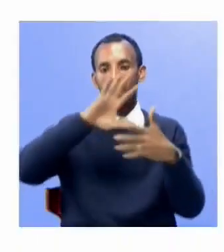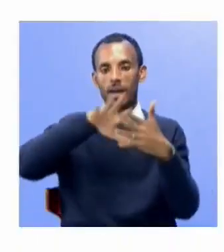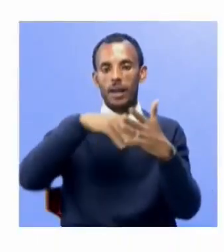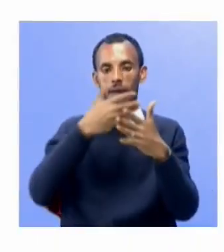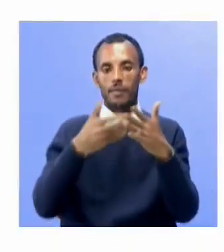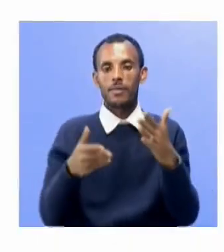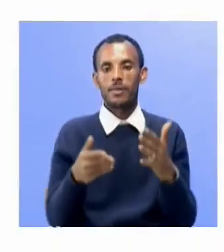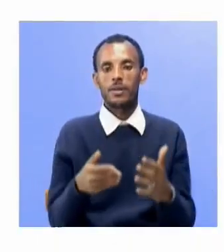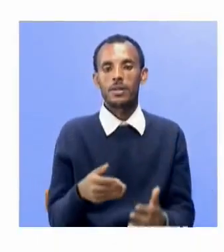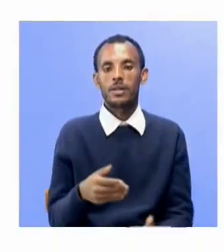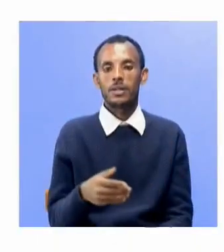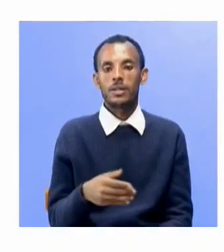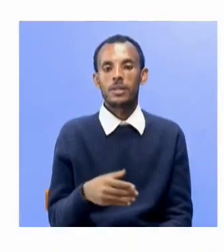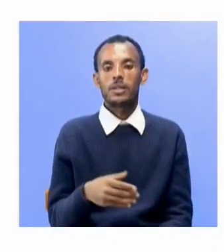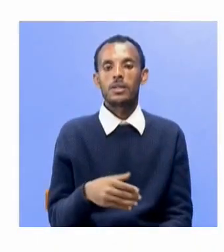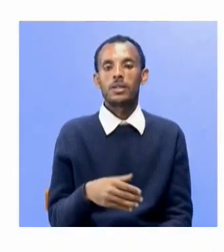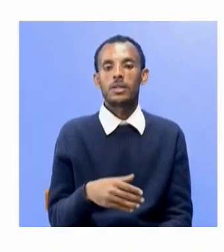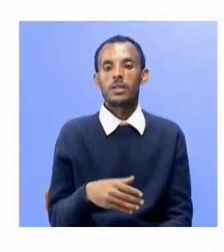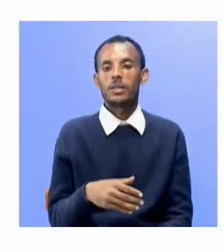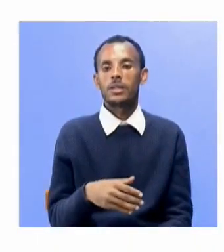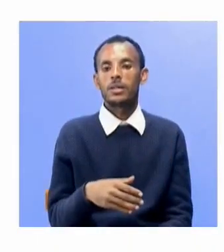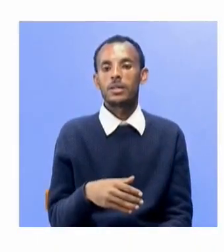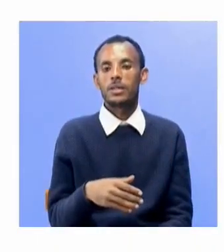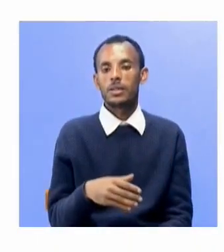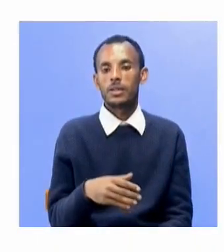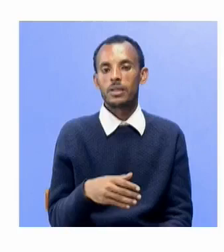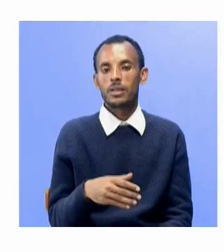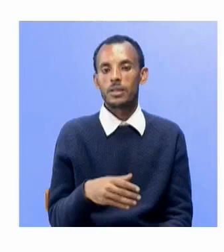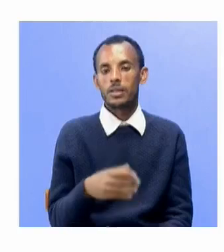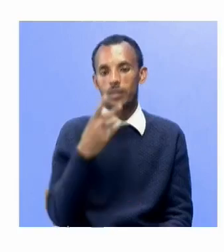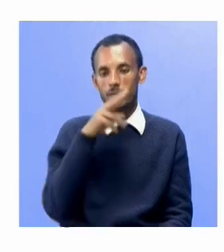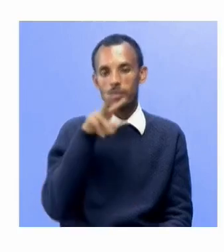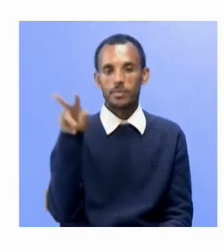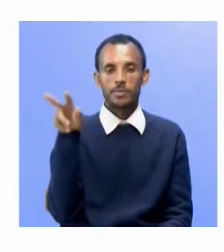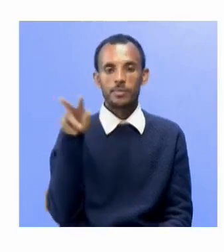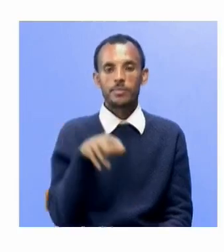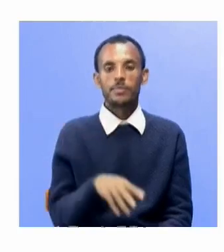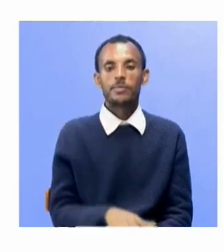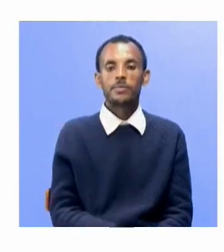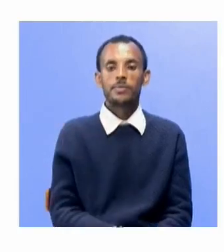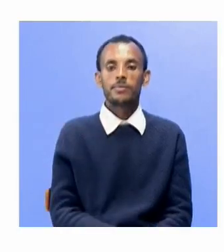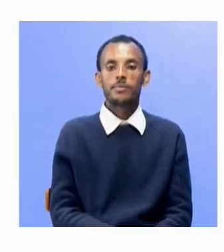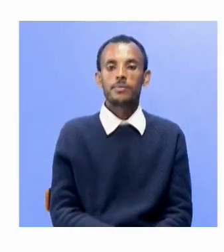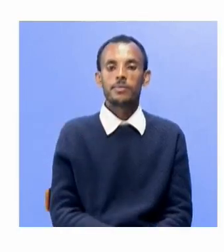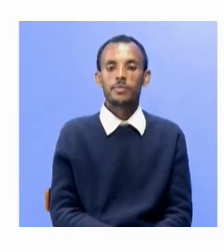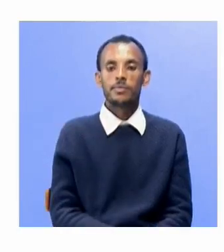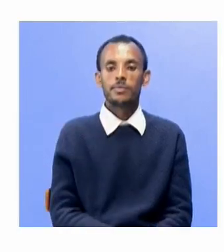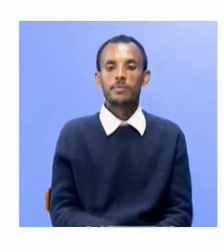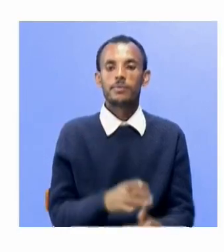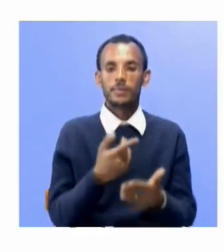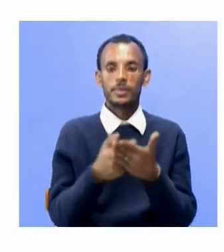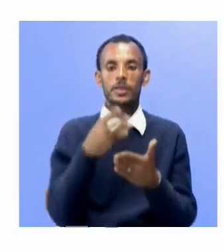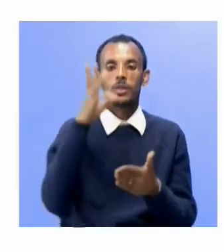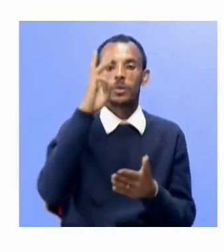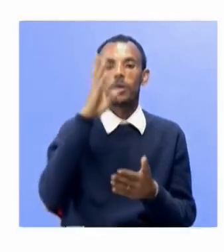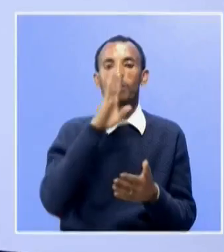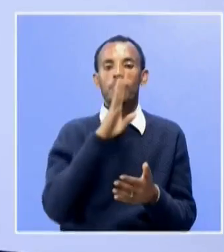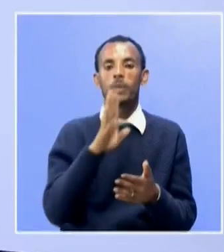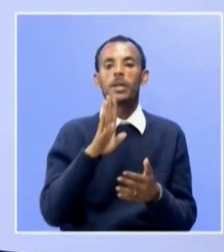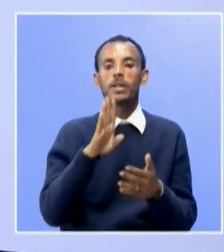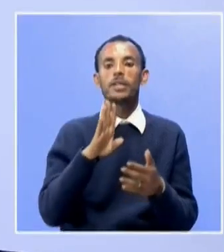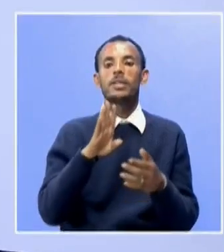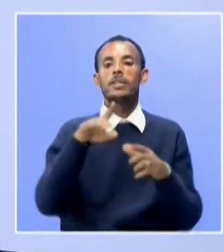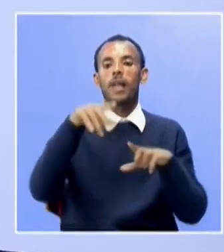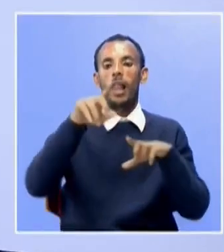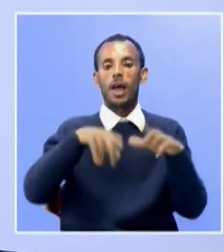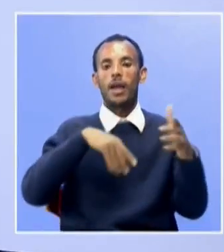this point, connect this one, and then this, and then this. So this will be the line